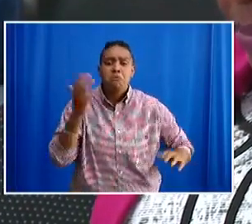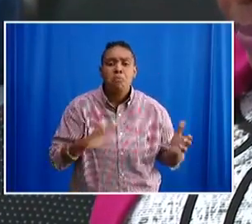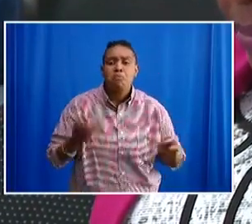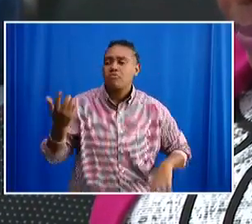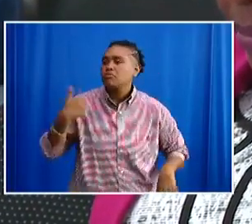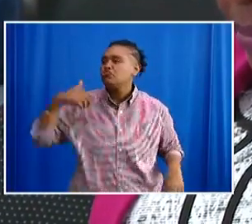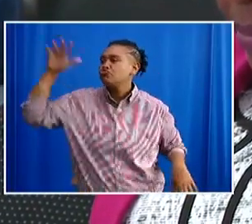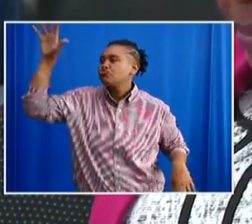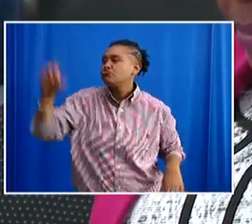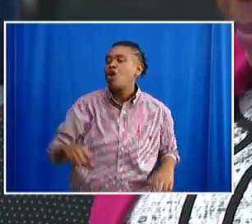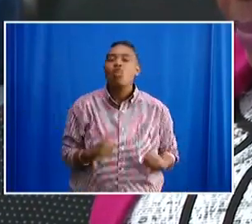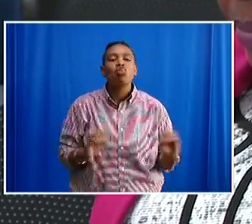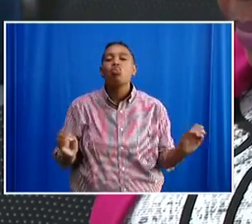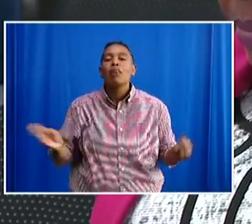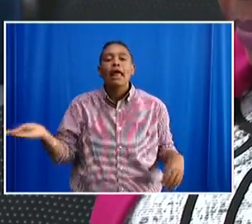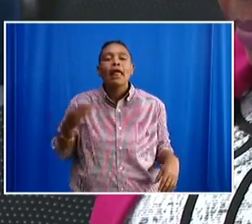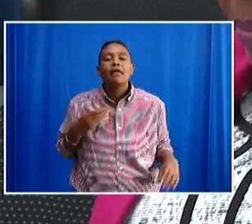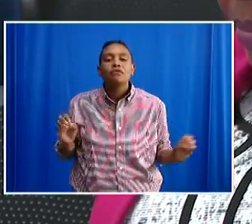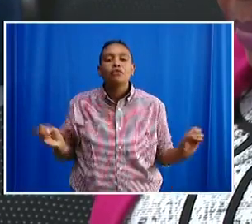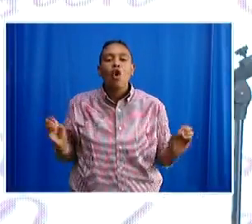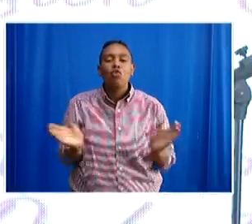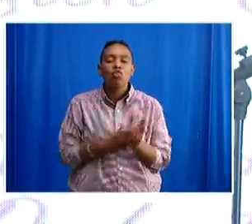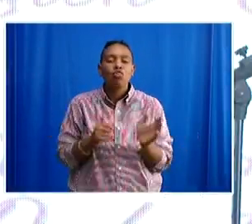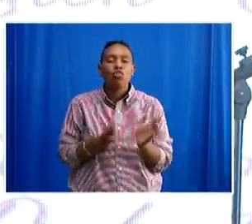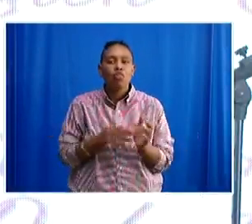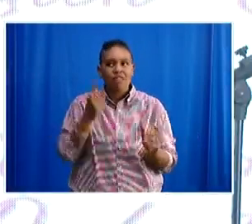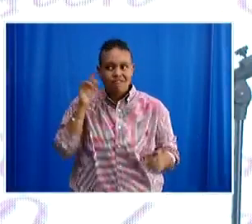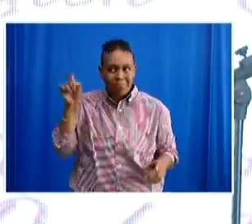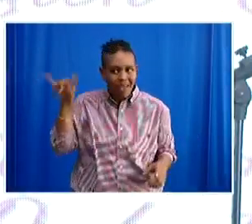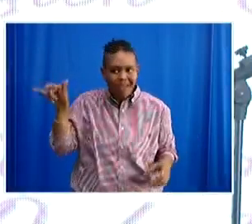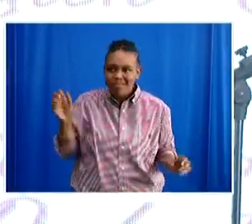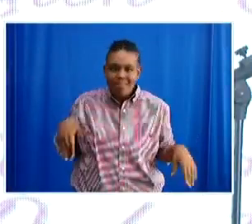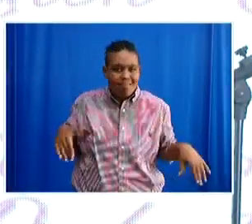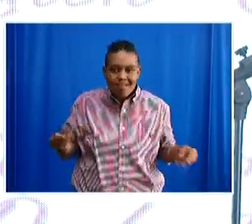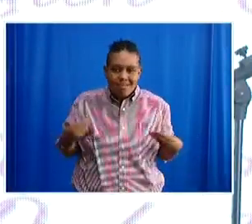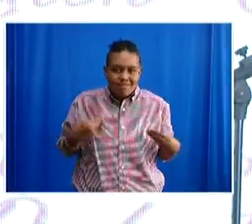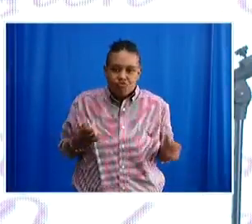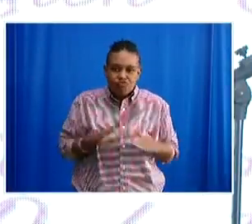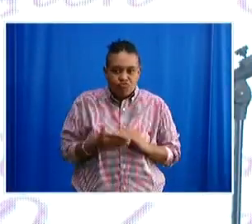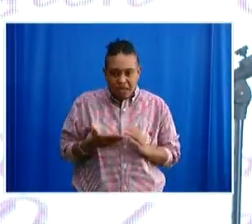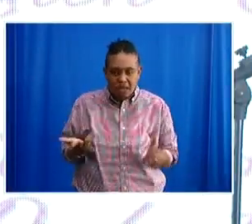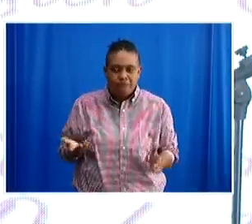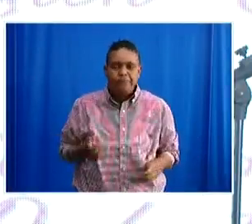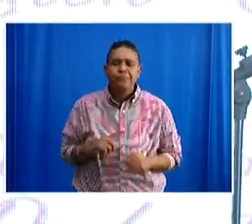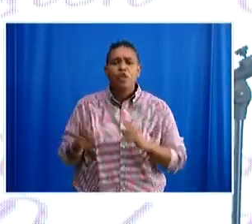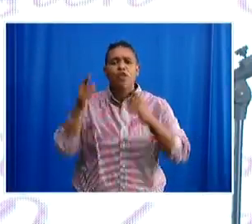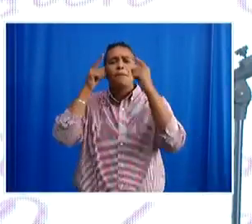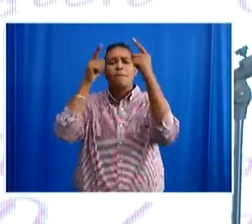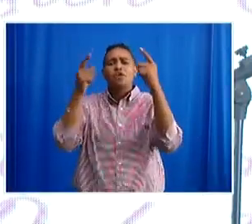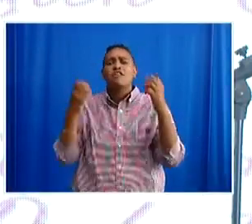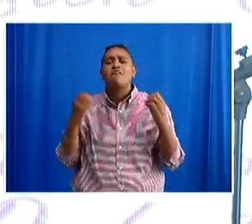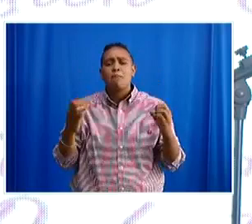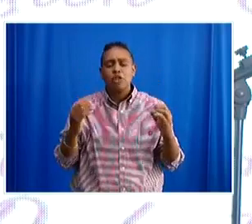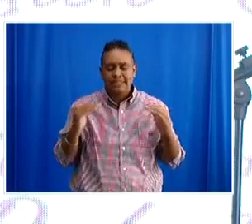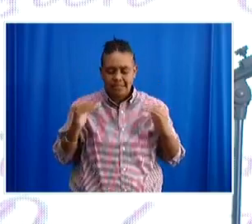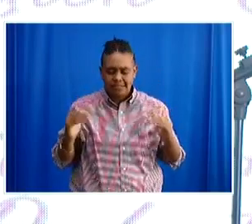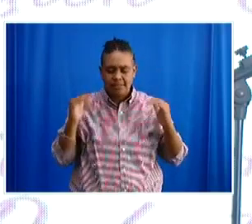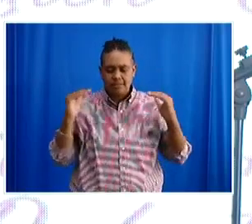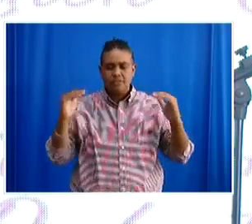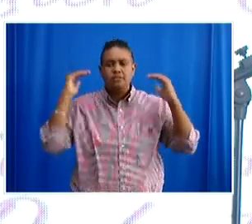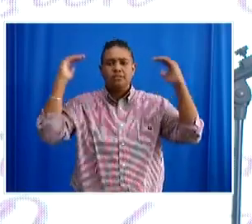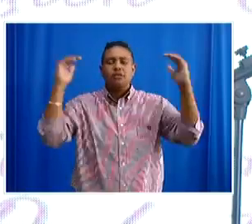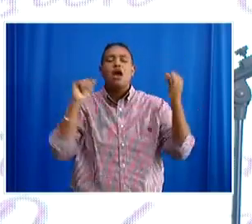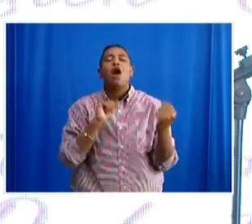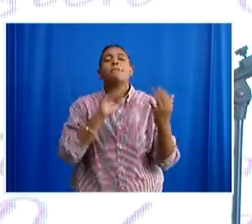a draw from that facility. However, the purpose of having a multi-layered approach is to deal